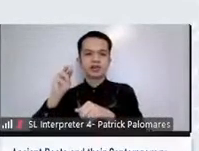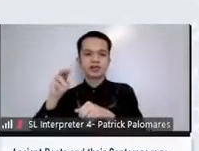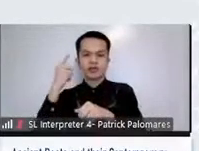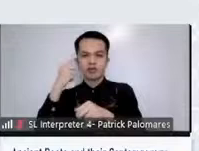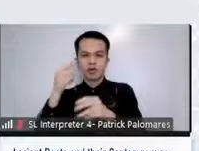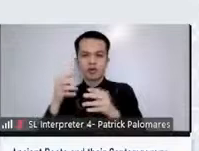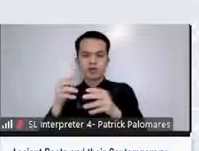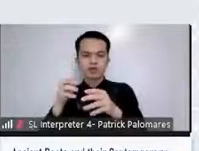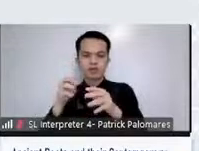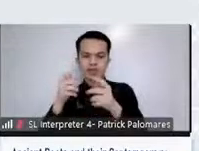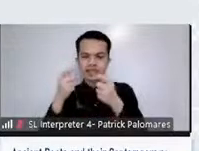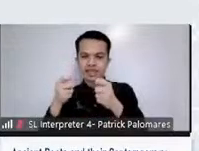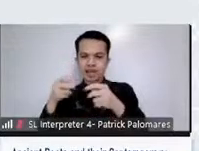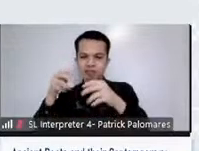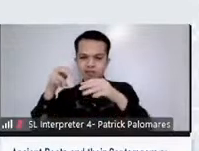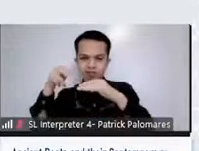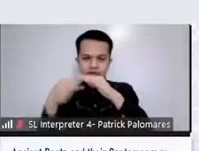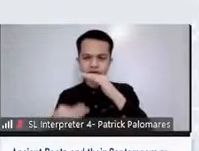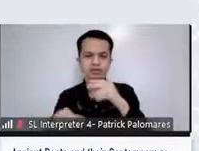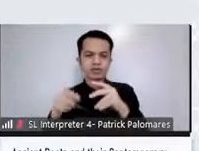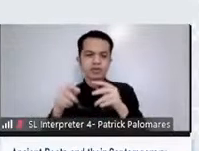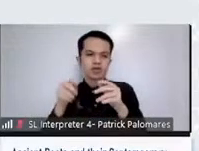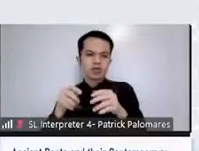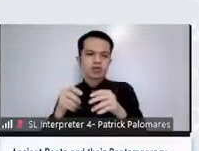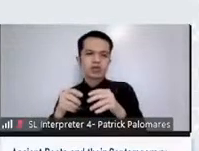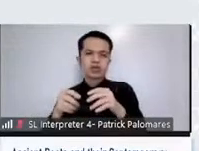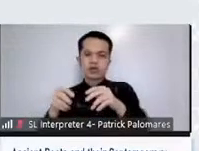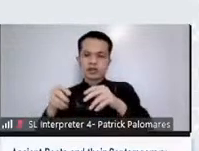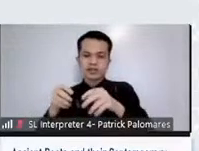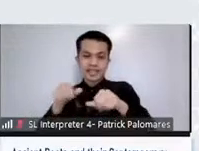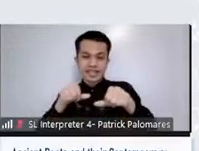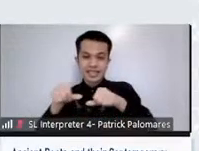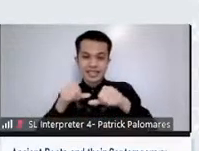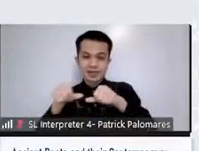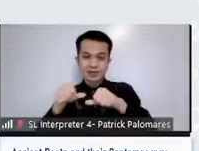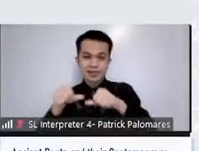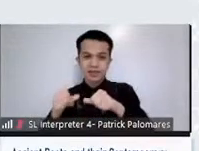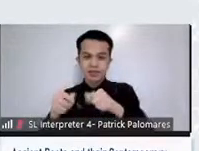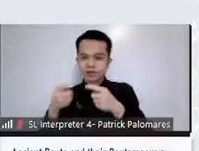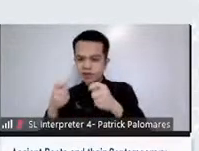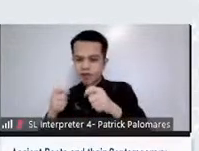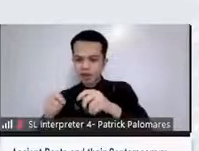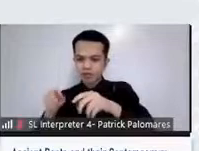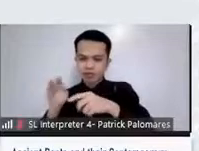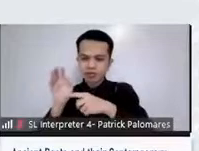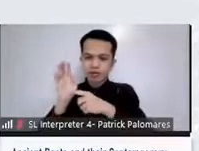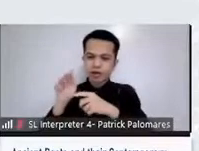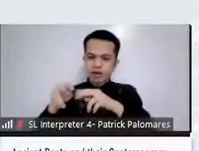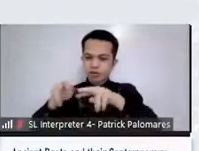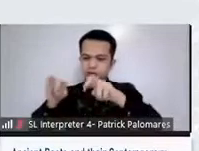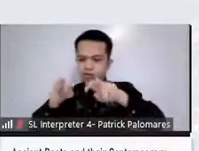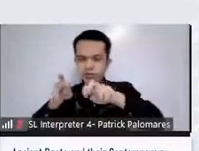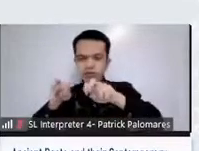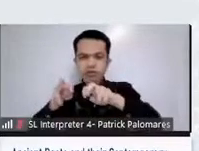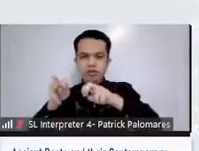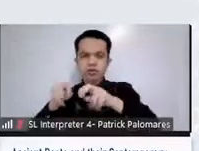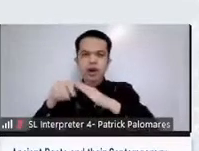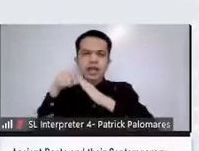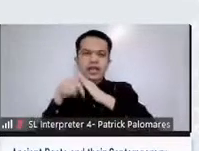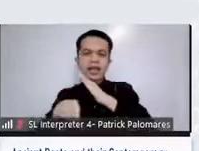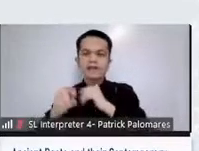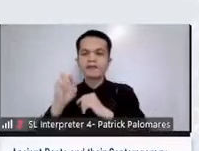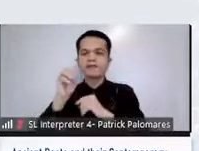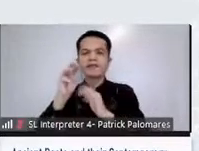The activities lasted for 14 months and exposed the shipwreck at a depth of approximately 15 meters. The